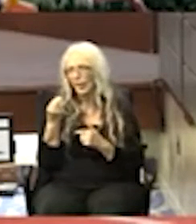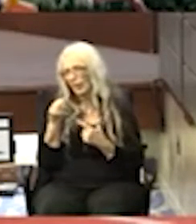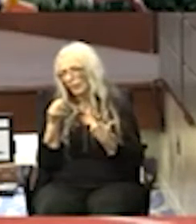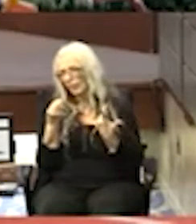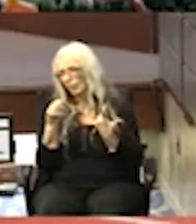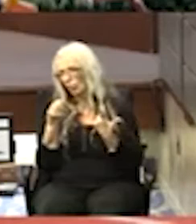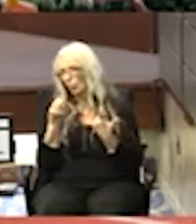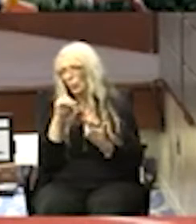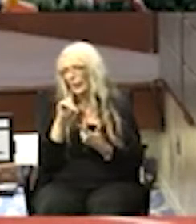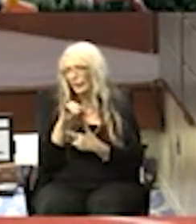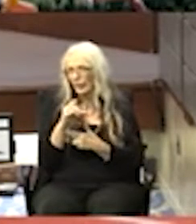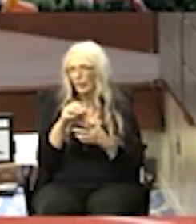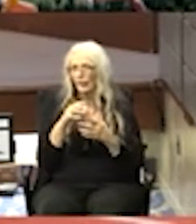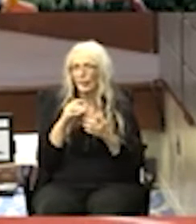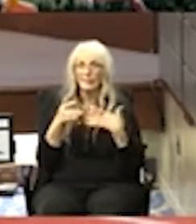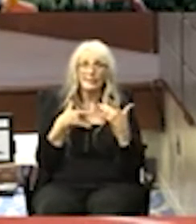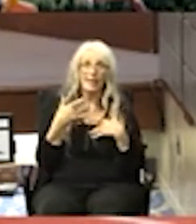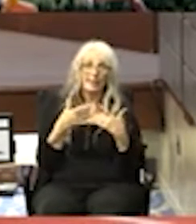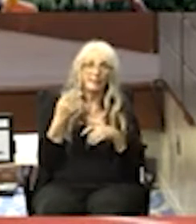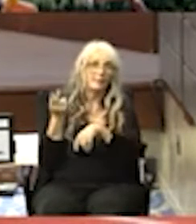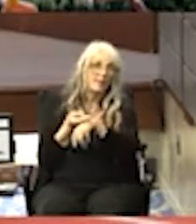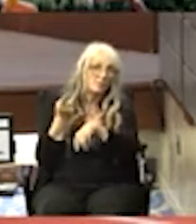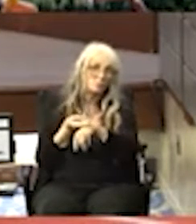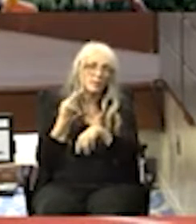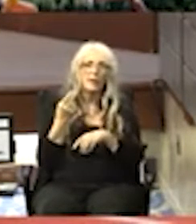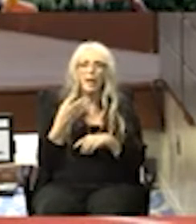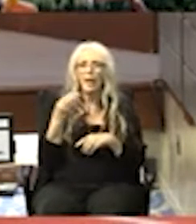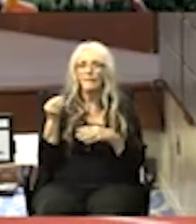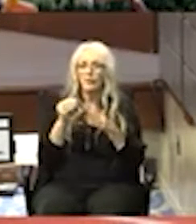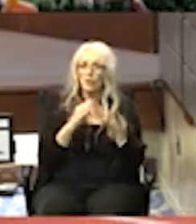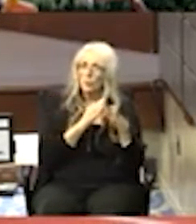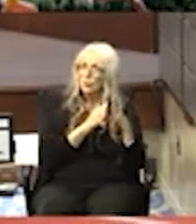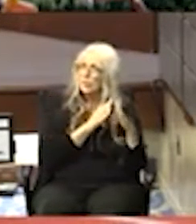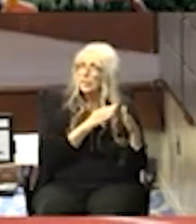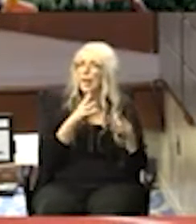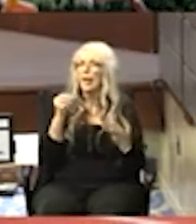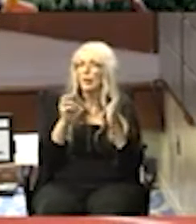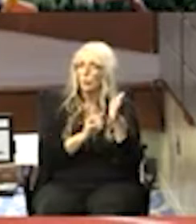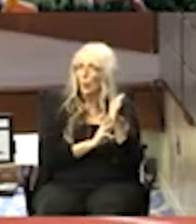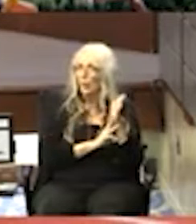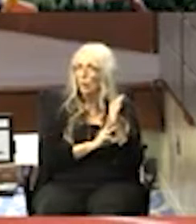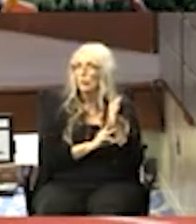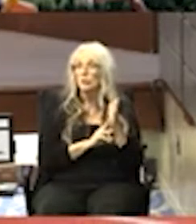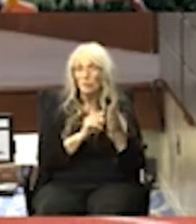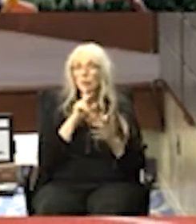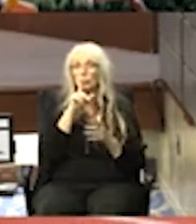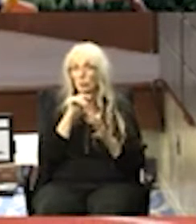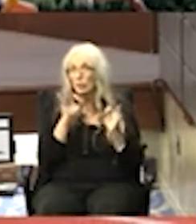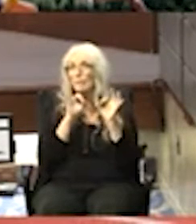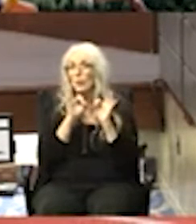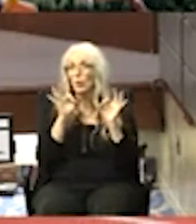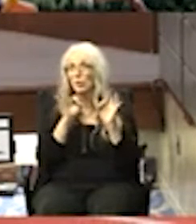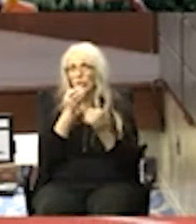really exciting deep dive into both the history of the site, the history of the community, and the history of Waco. That's really important to